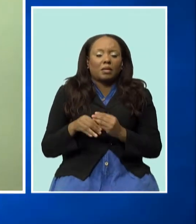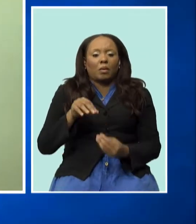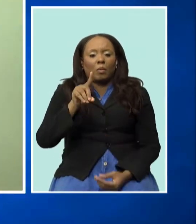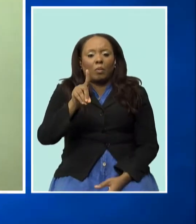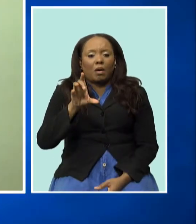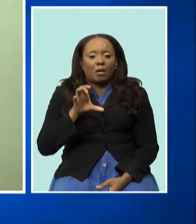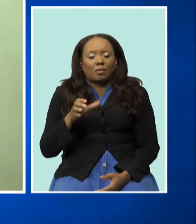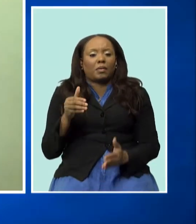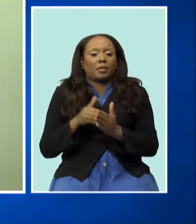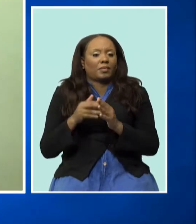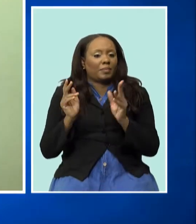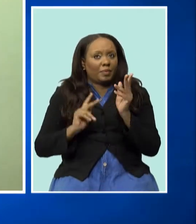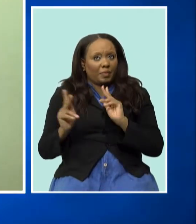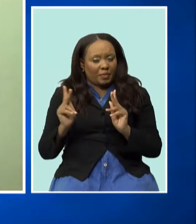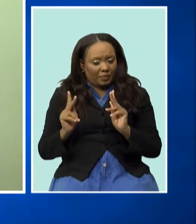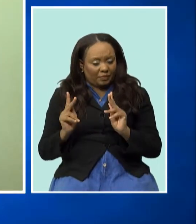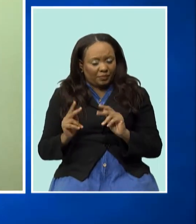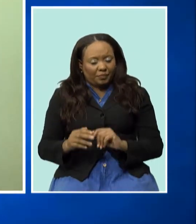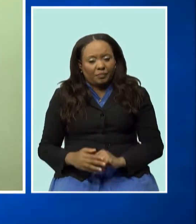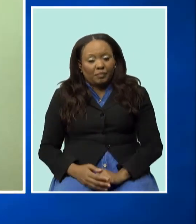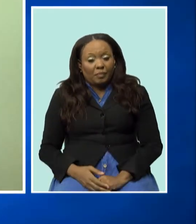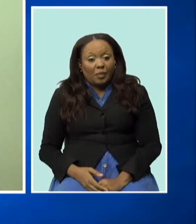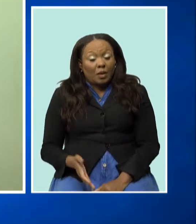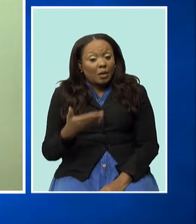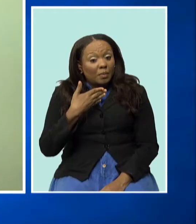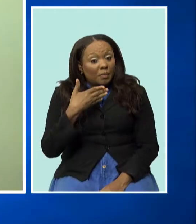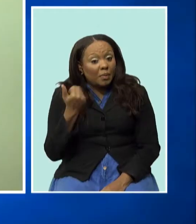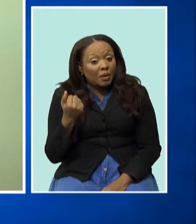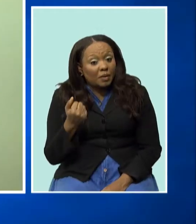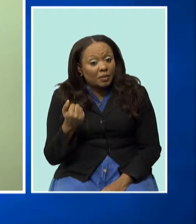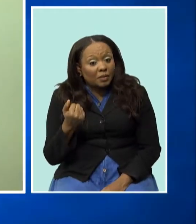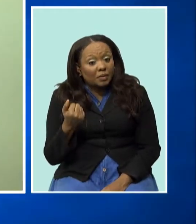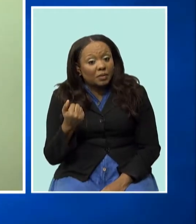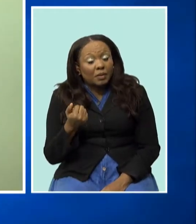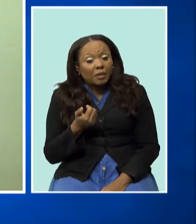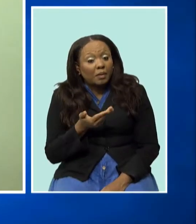Well, obviously, for me, the best place to start